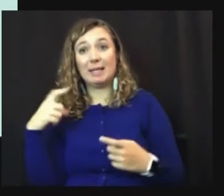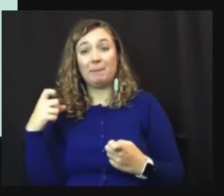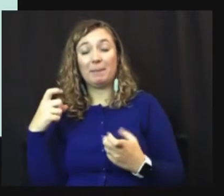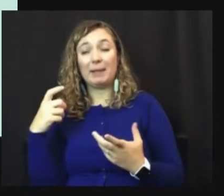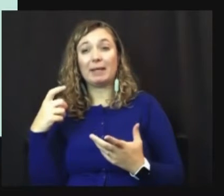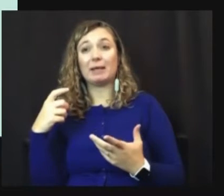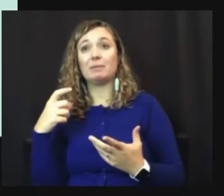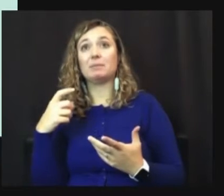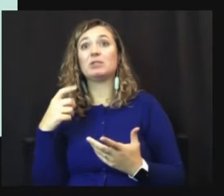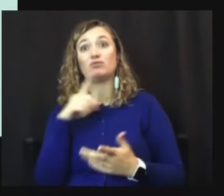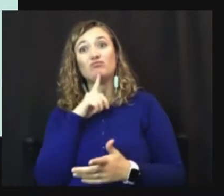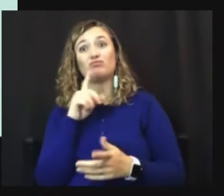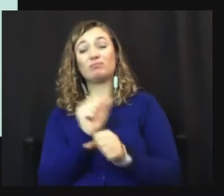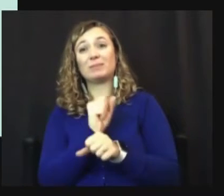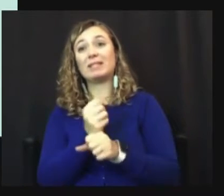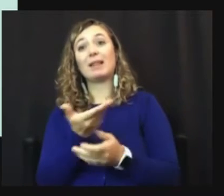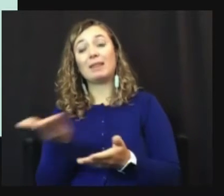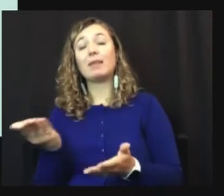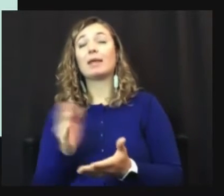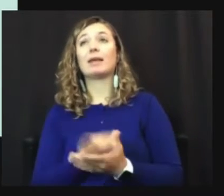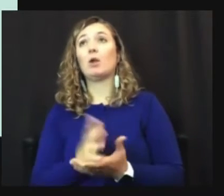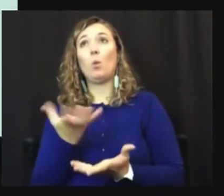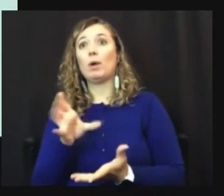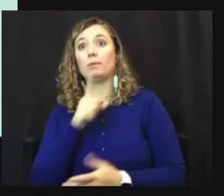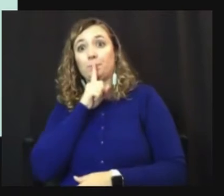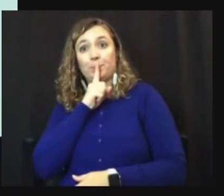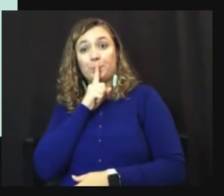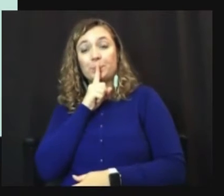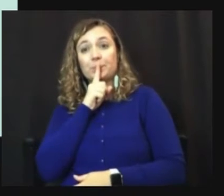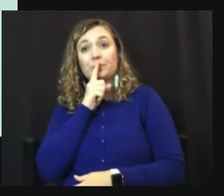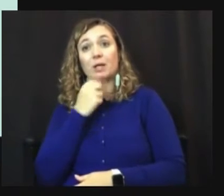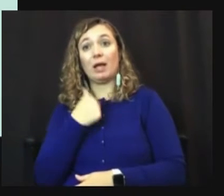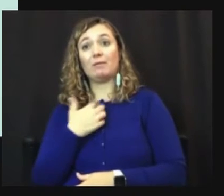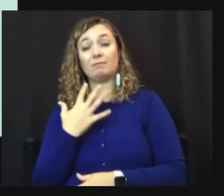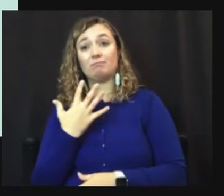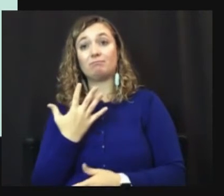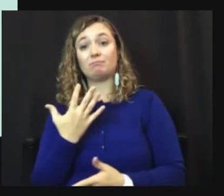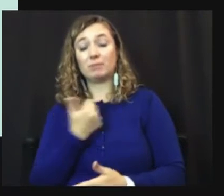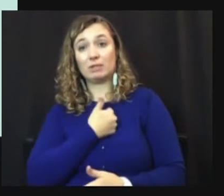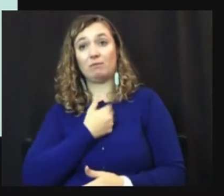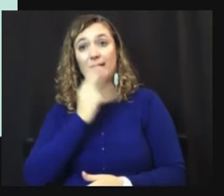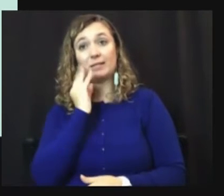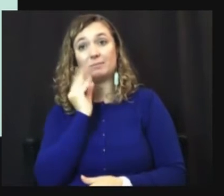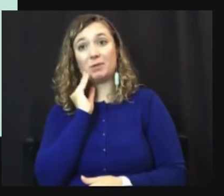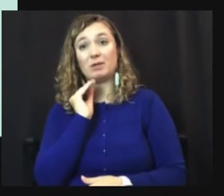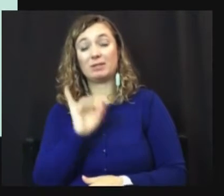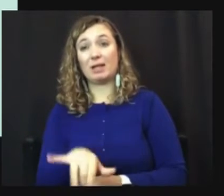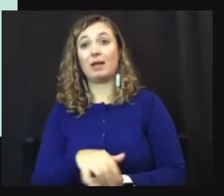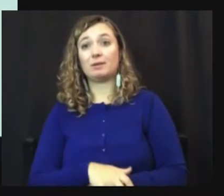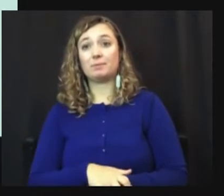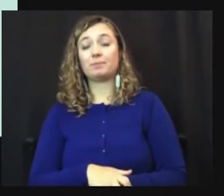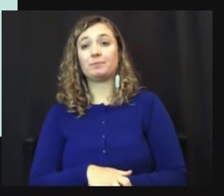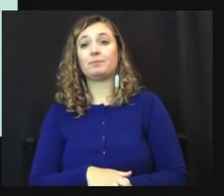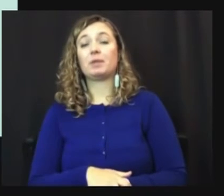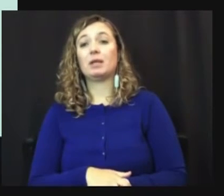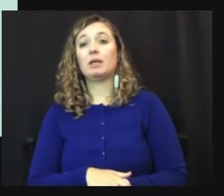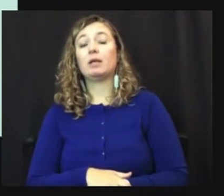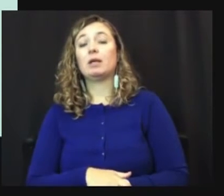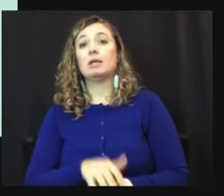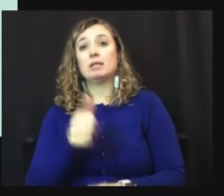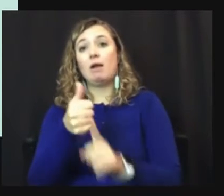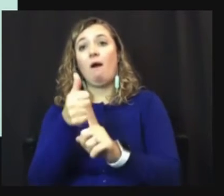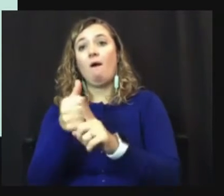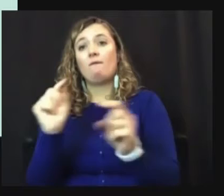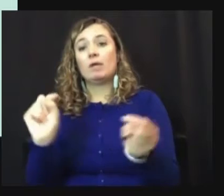It is a thing. And I myself have experienced it in many ways. And self-injurious stimming still needs